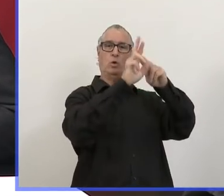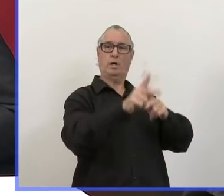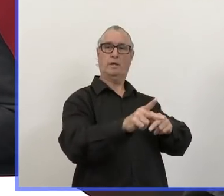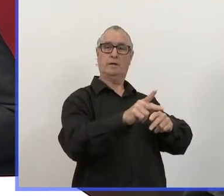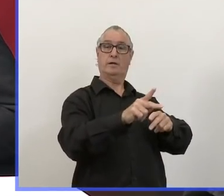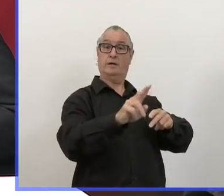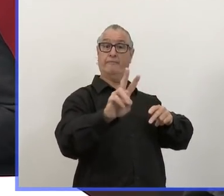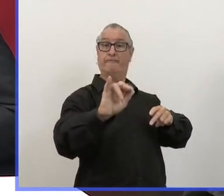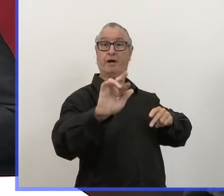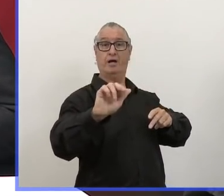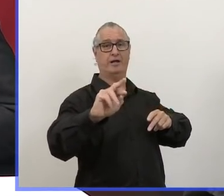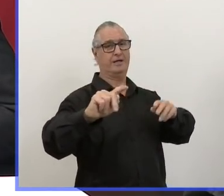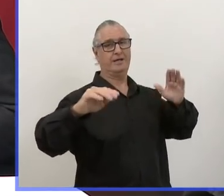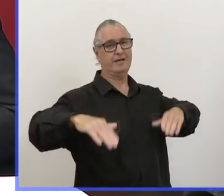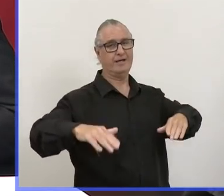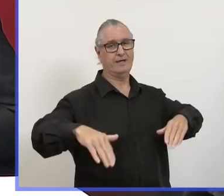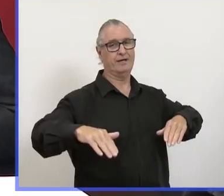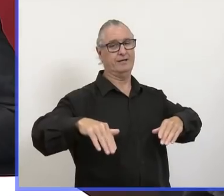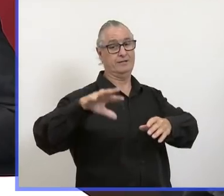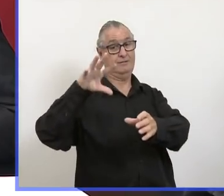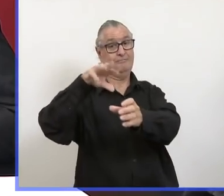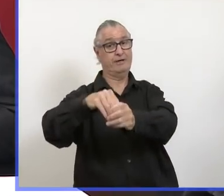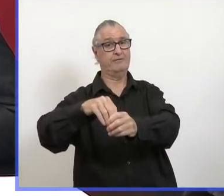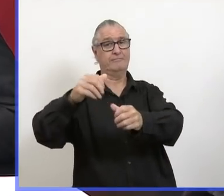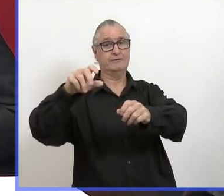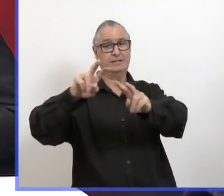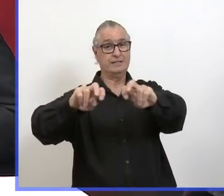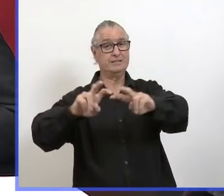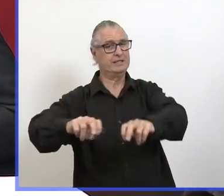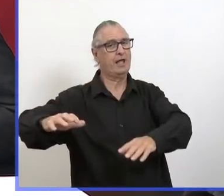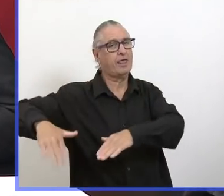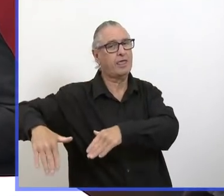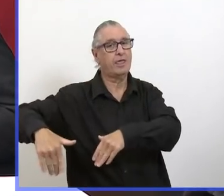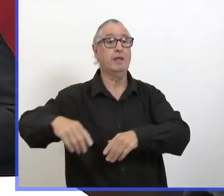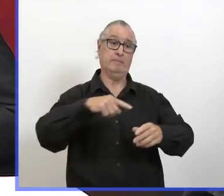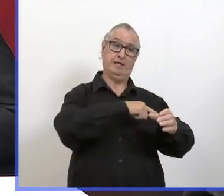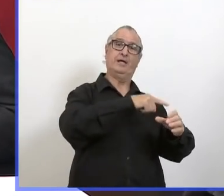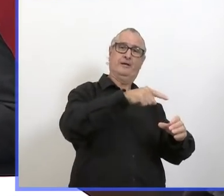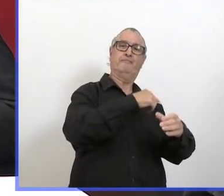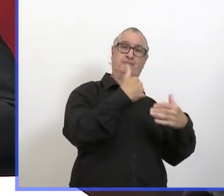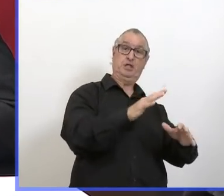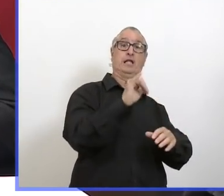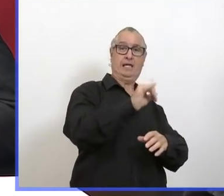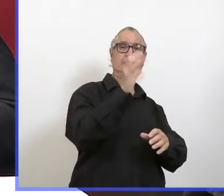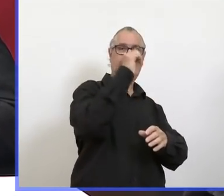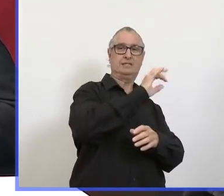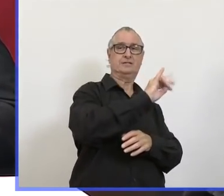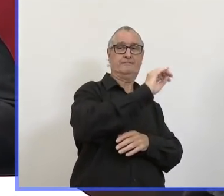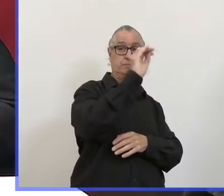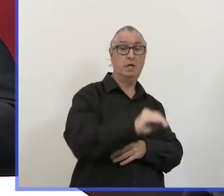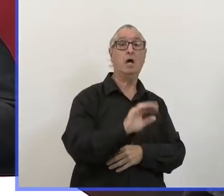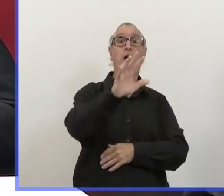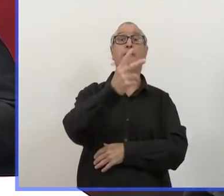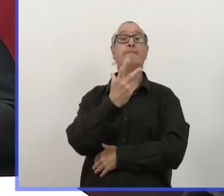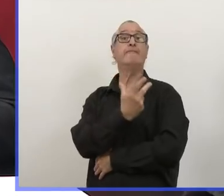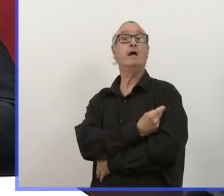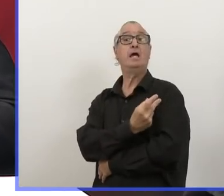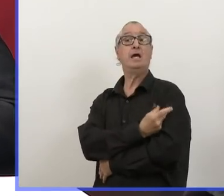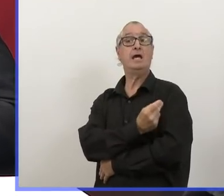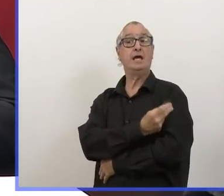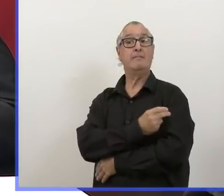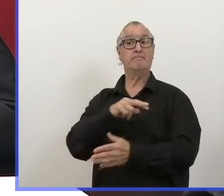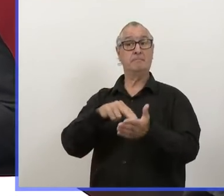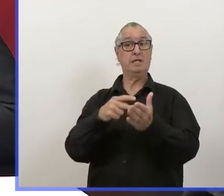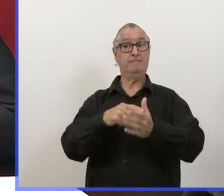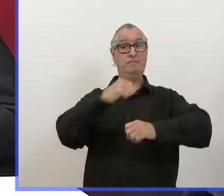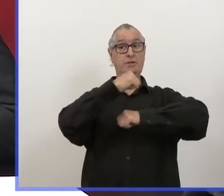not as effective, meaning they're not 95% effective with two doses compared to, let's say, the UK strain. It's going to be a little less effective,